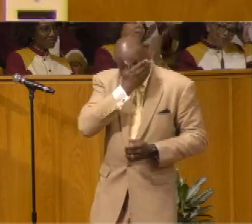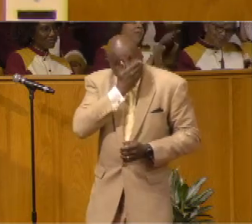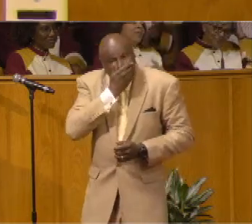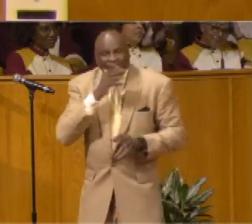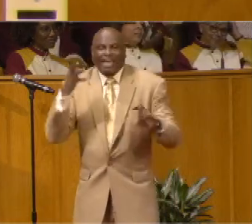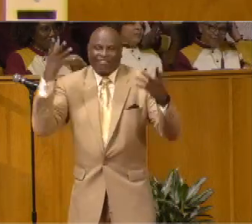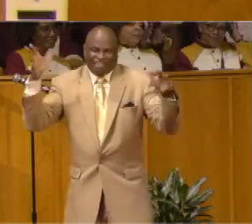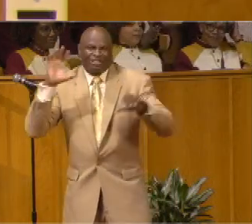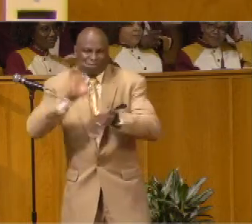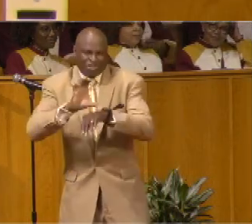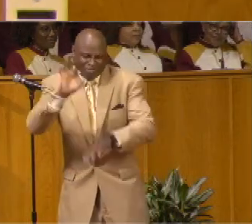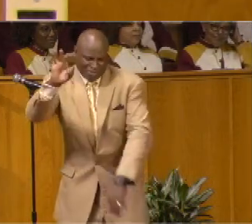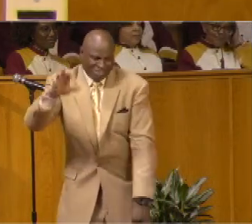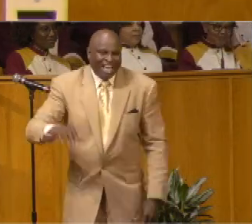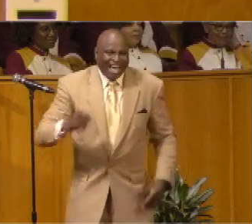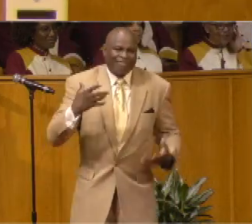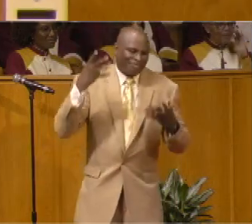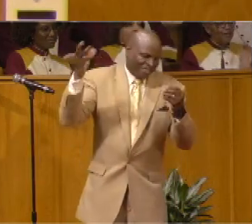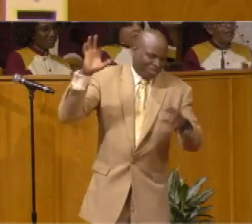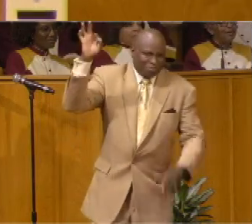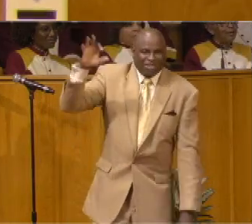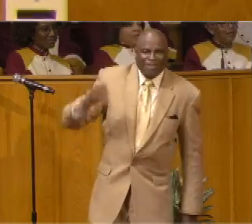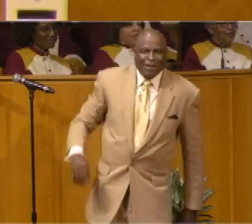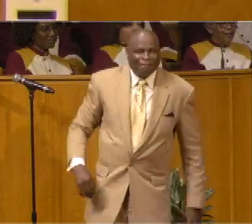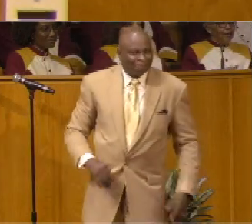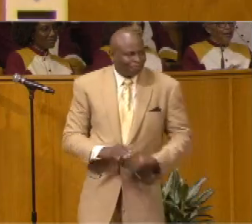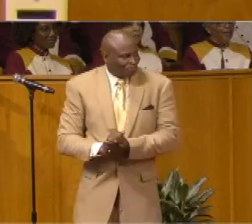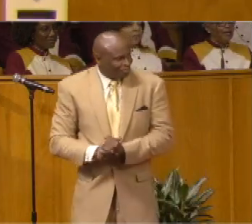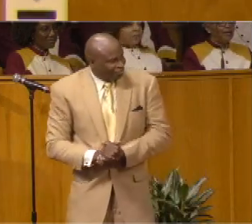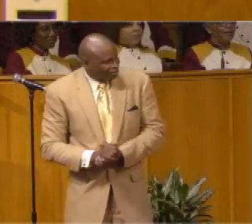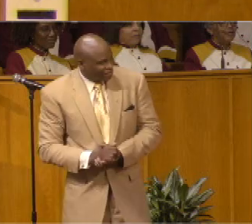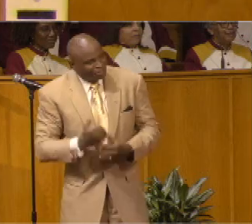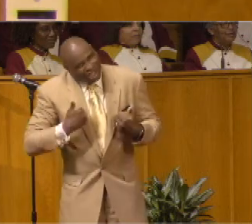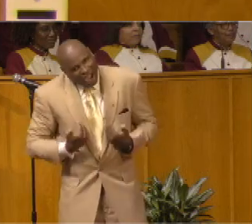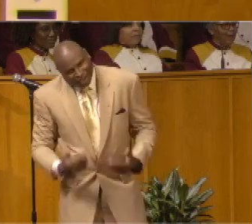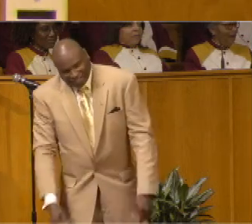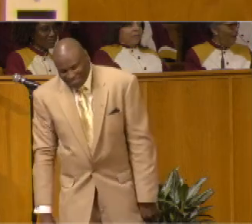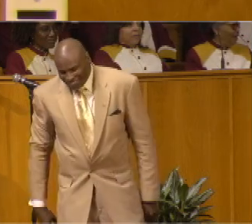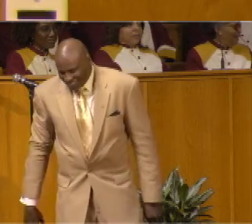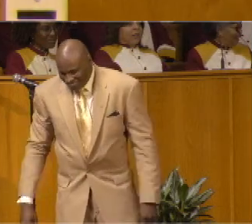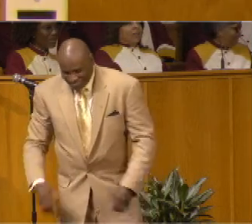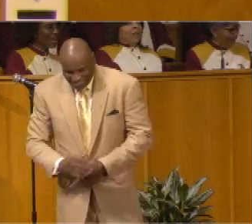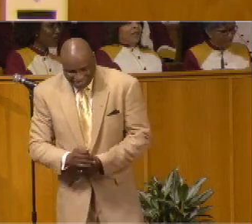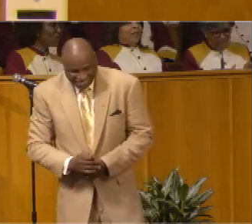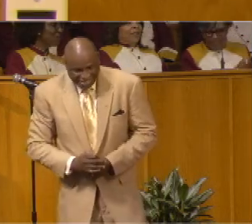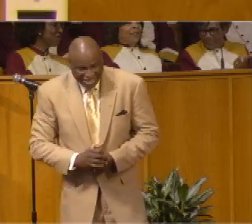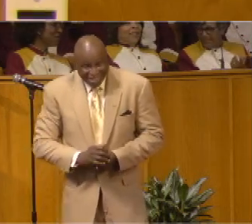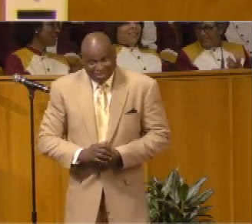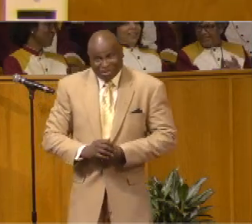I got to go. I got to go. I'm tired.